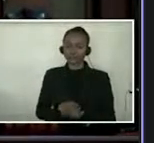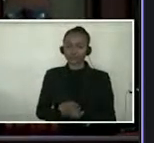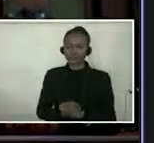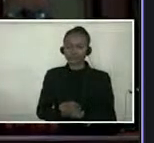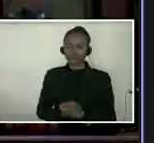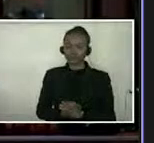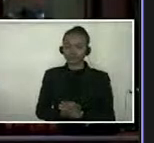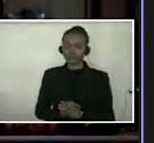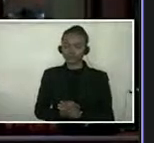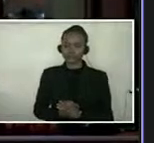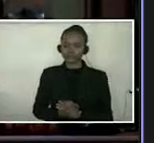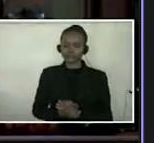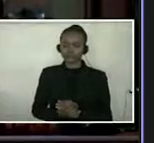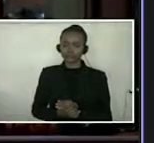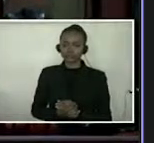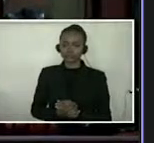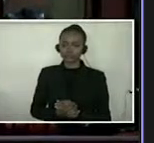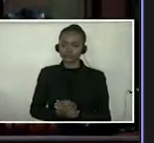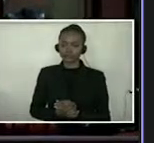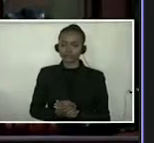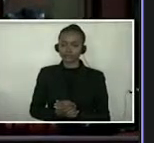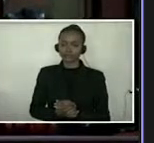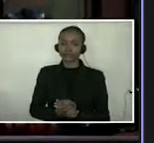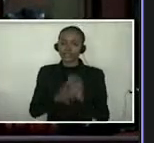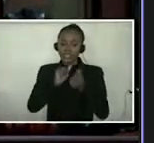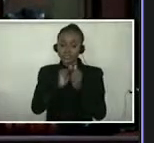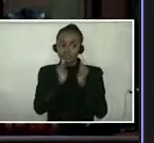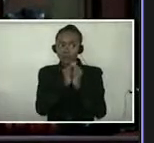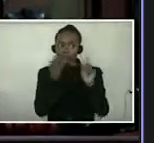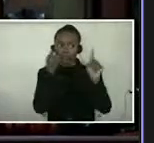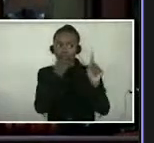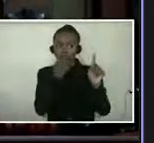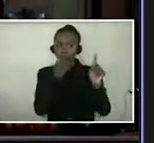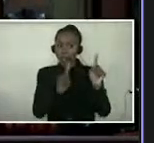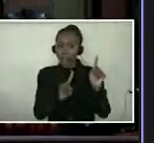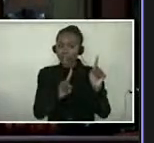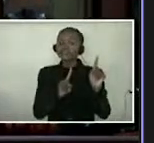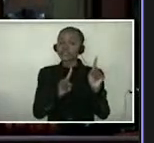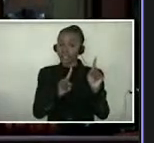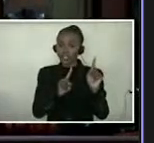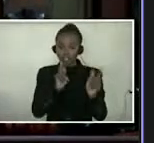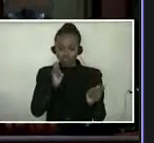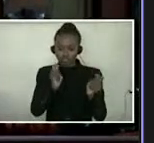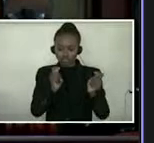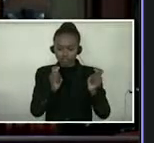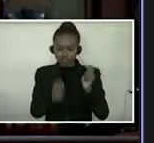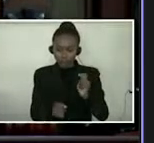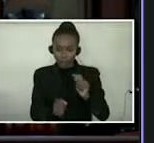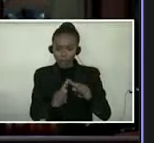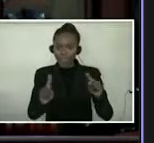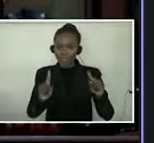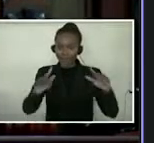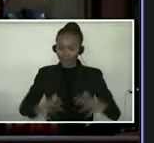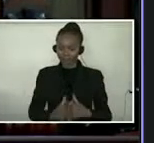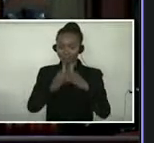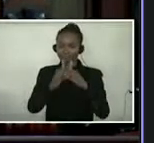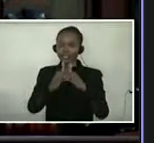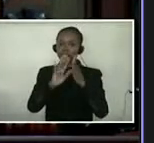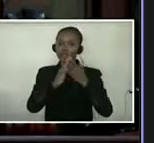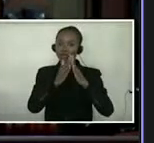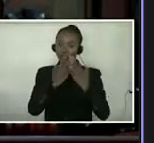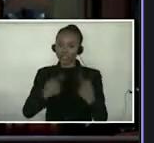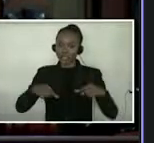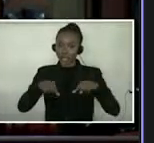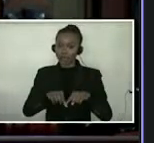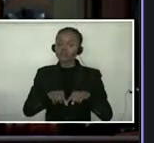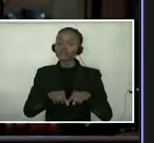america she was aimed at transforming and uniting our society as we take order from our bible the ndp it is an abiding aspiration